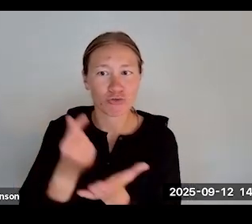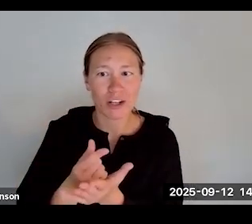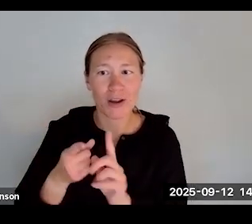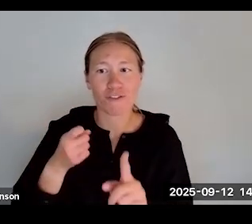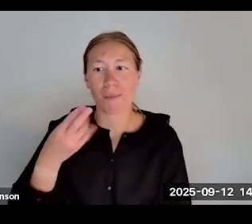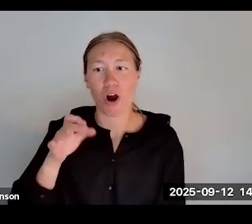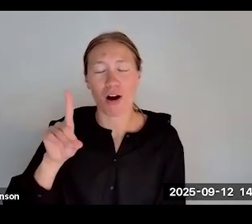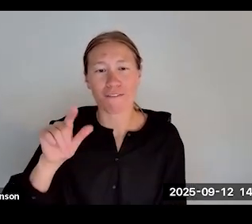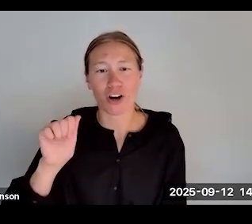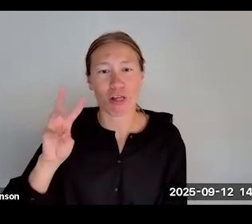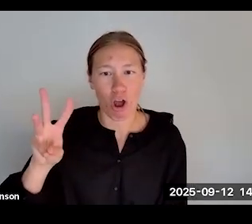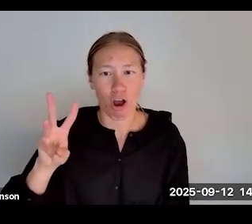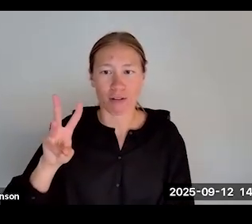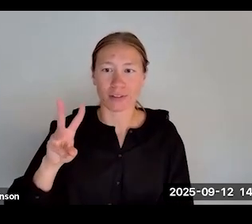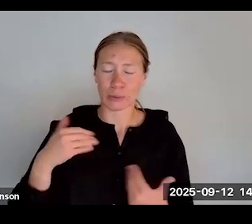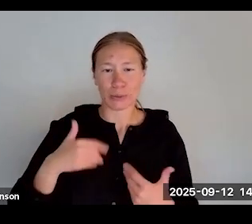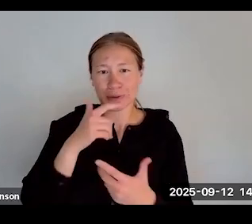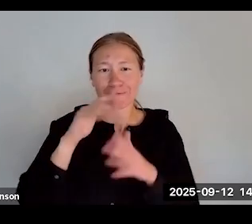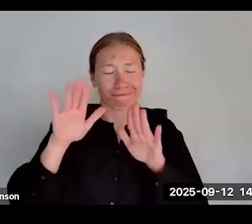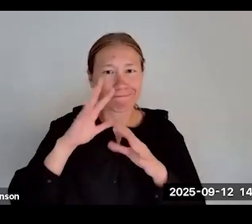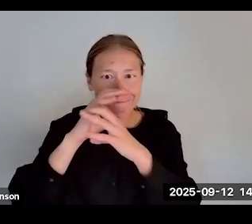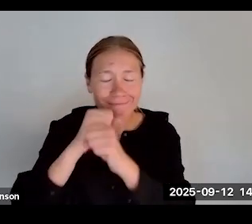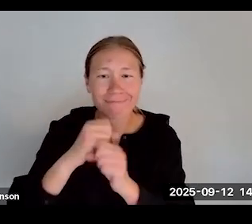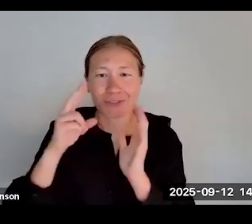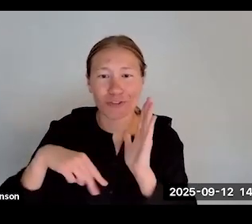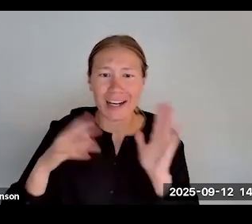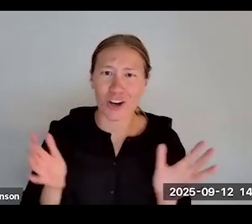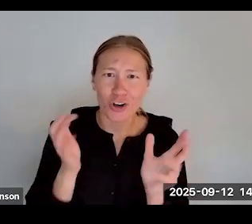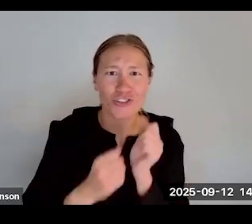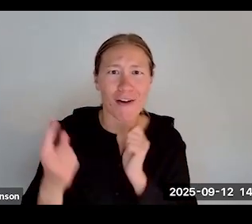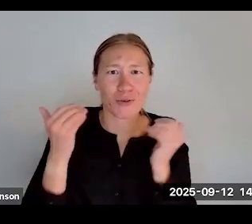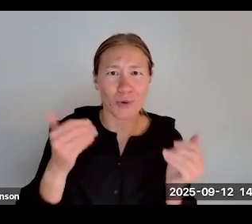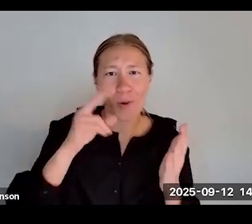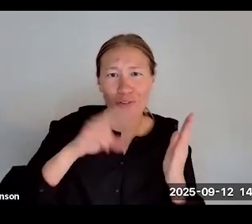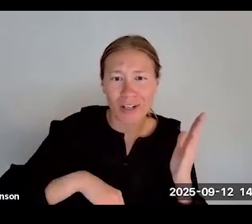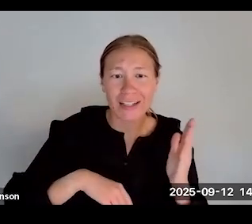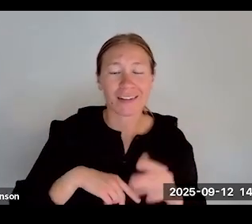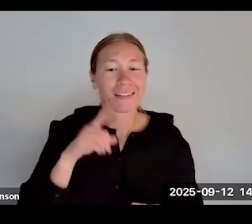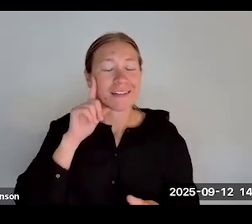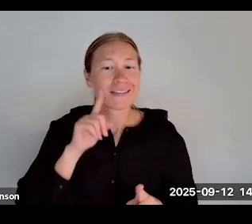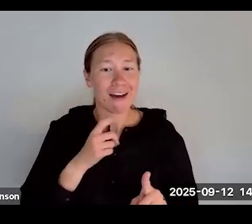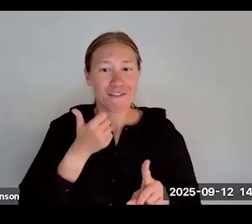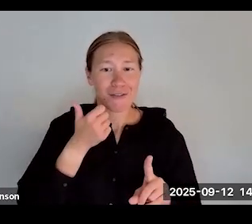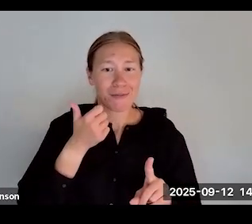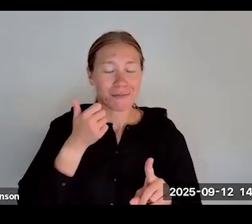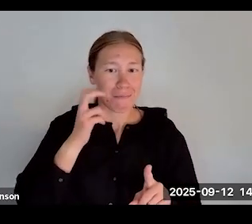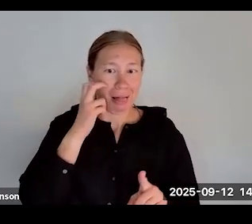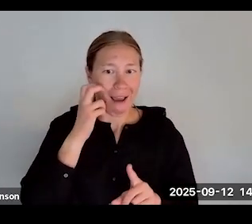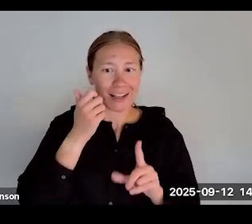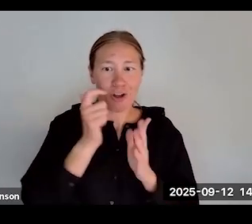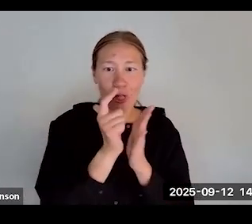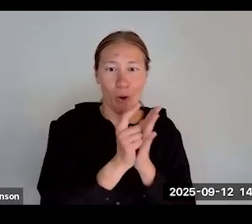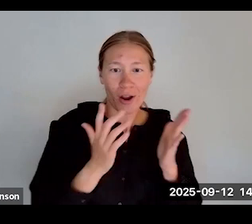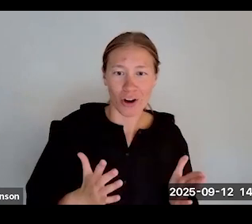contemporary deafblind leader, and I would encourage everyone to check out her book. It was published in 2019 and has a rating of